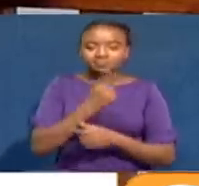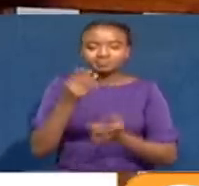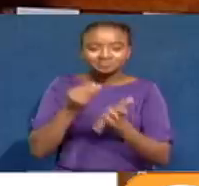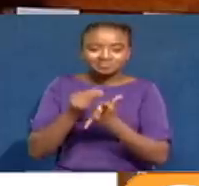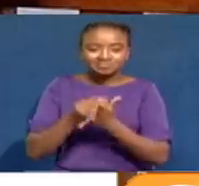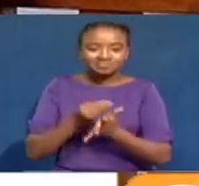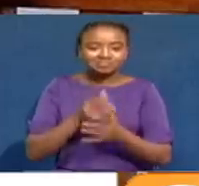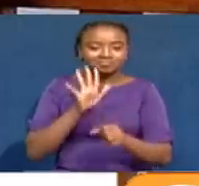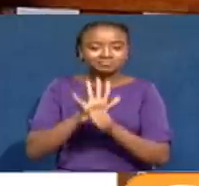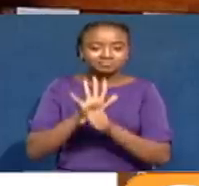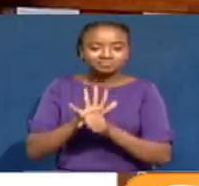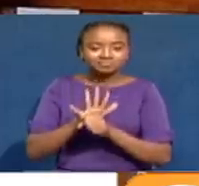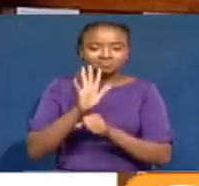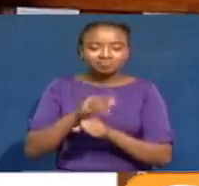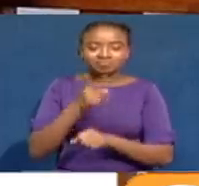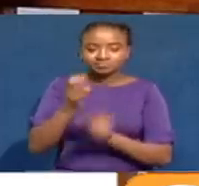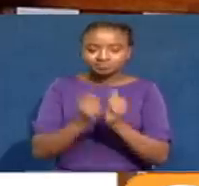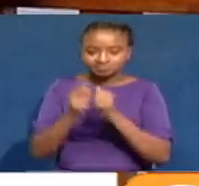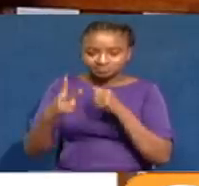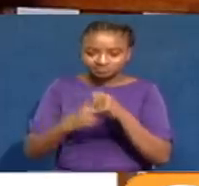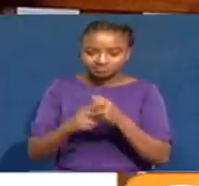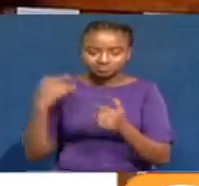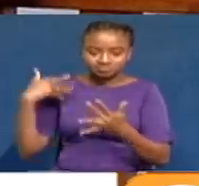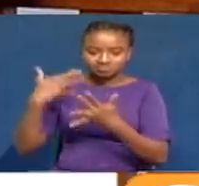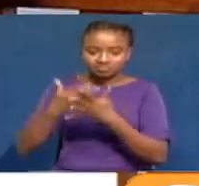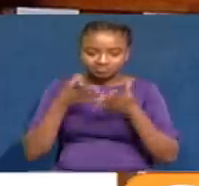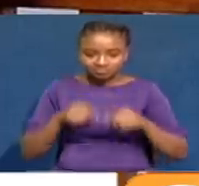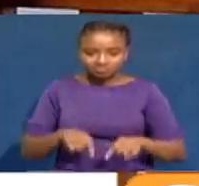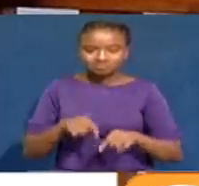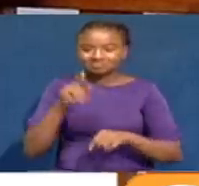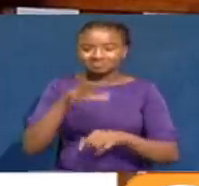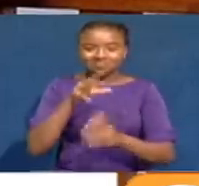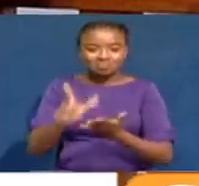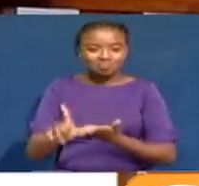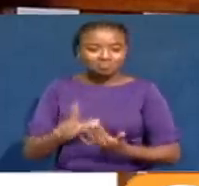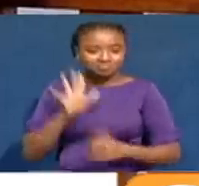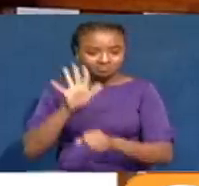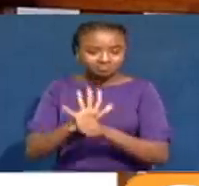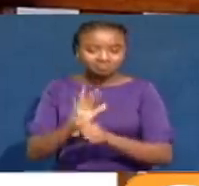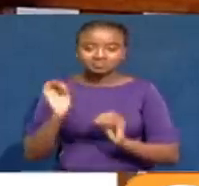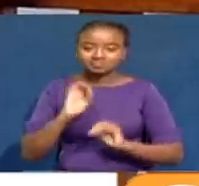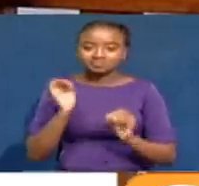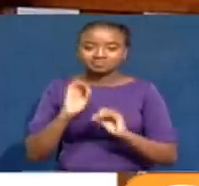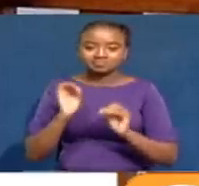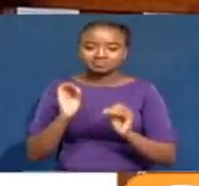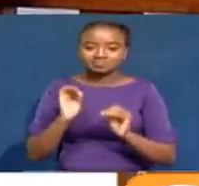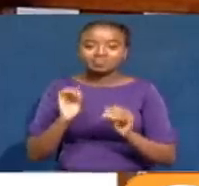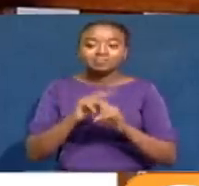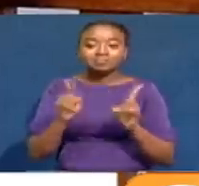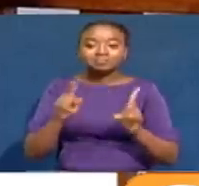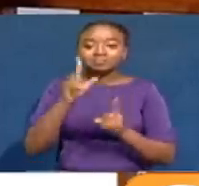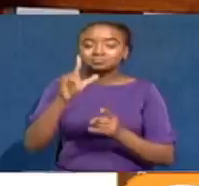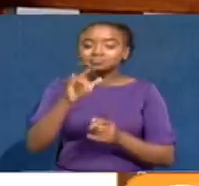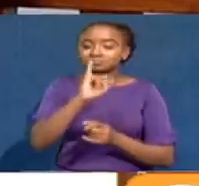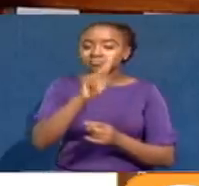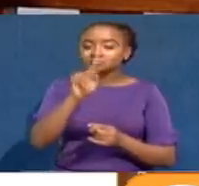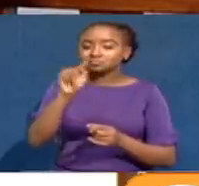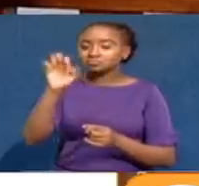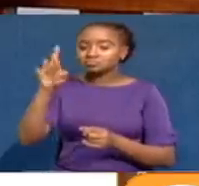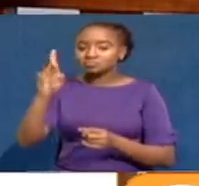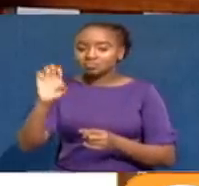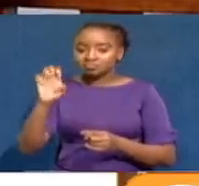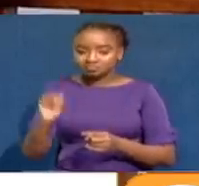between 2017 and today, the money borrowed, it is actually not much. Between 2017, it is actually the interest which has accrued on